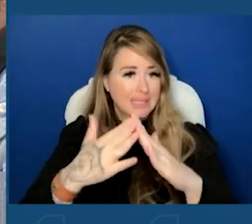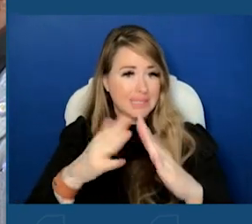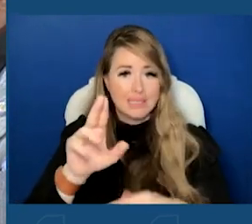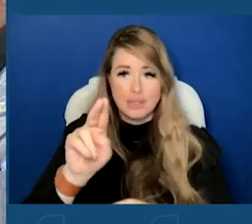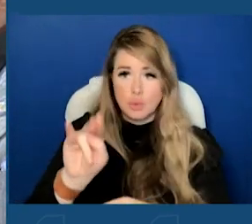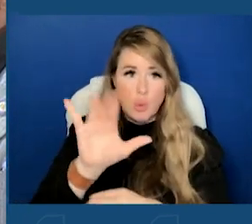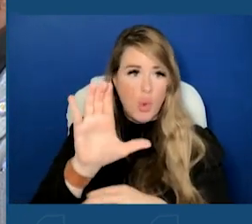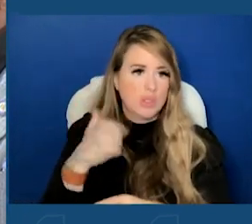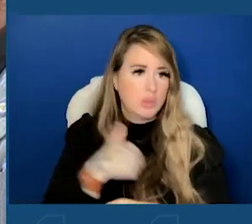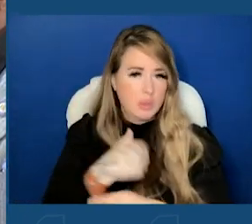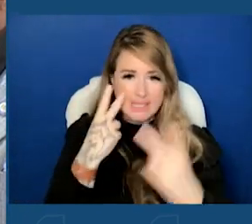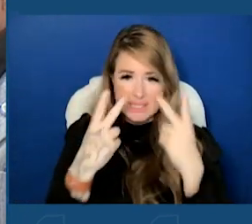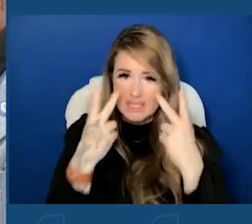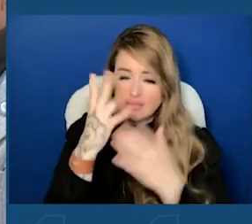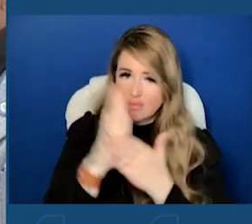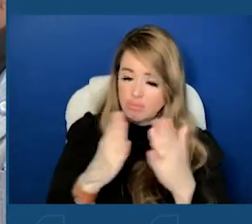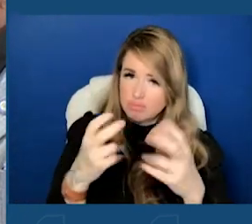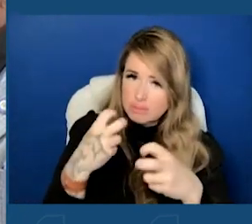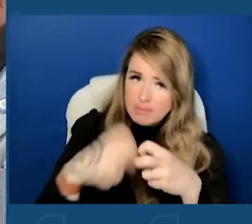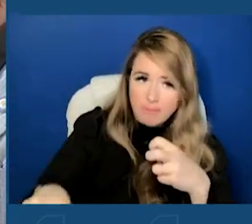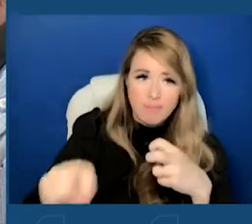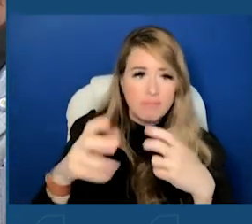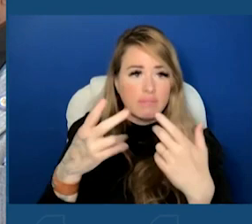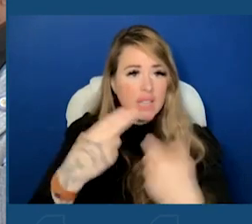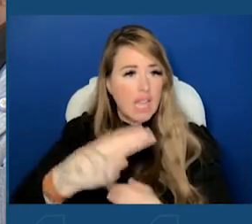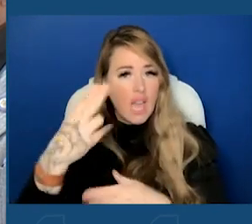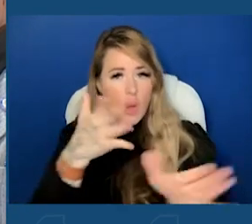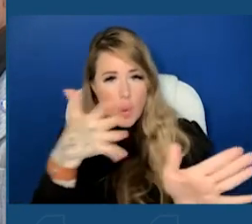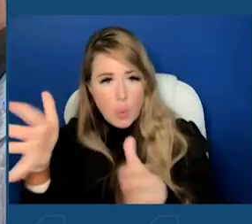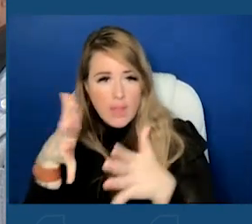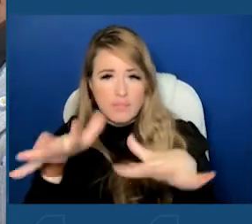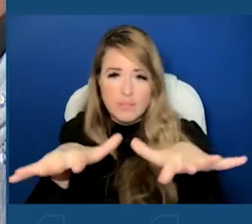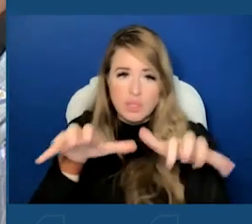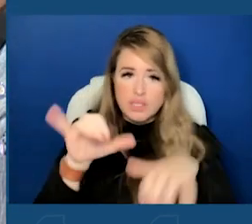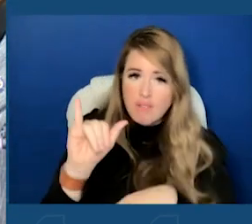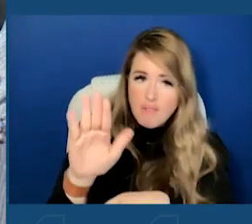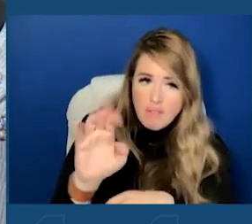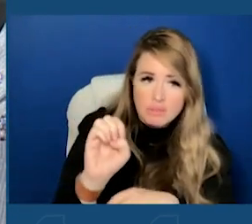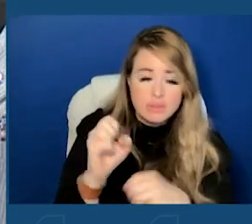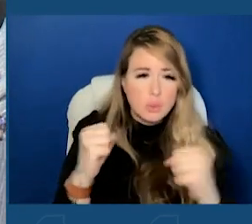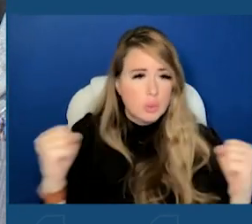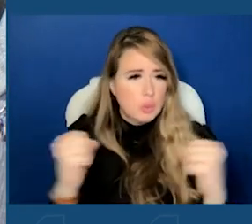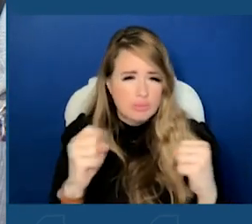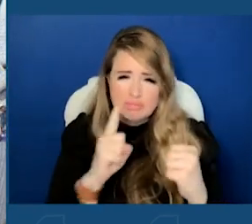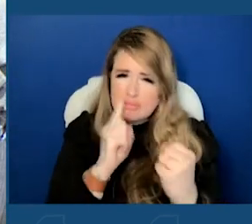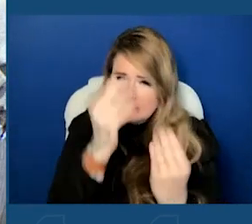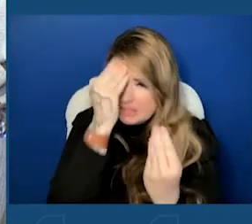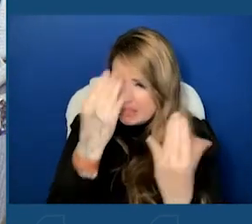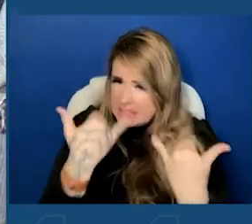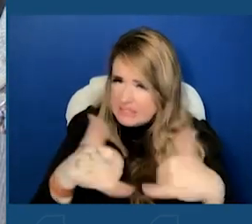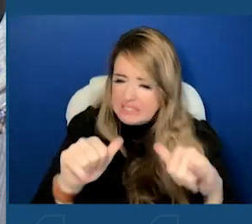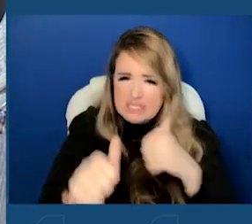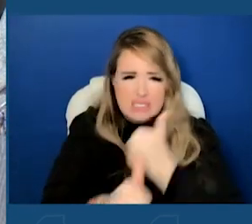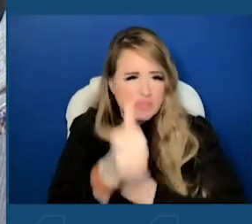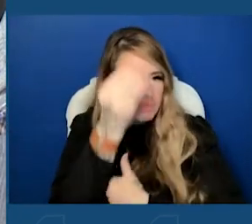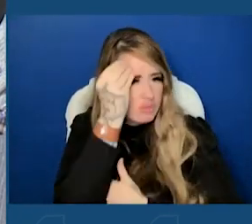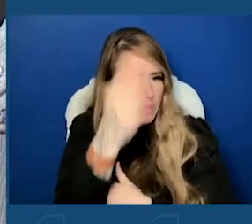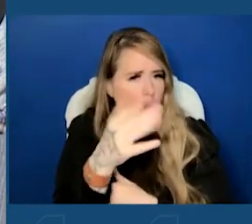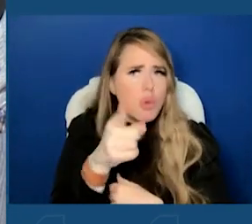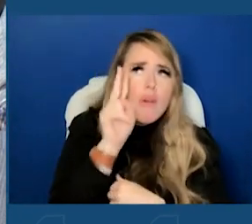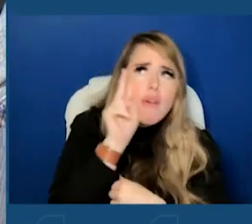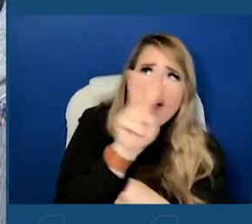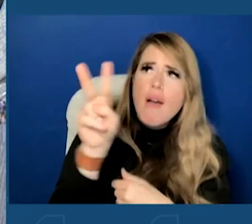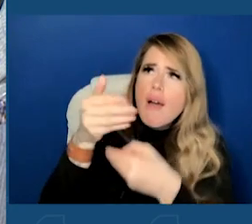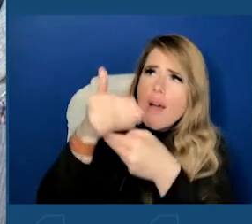tough circumstances with the high winds, the ice, the freezing cold, and it is still a dangerous situation. We want to confirm that just because you see clear